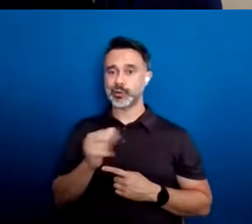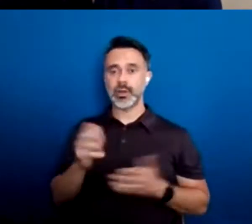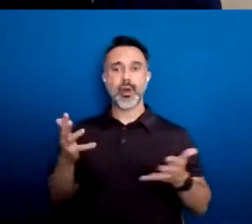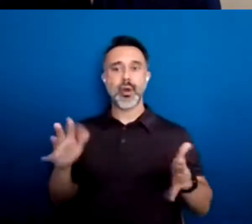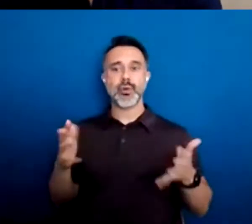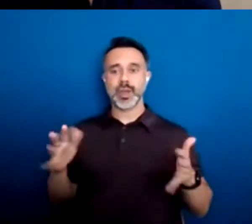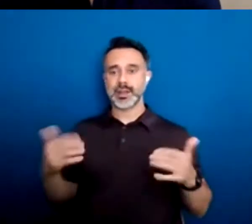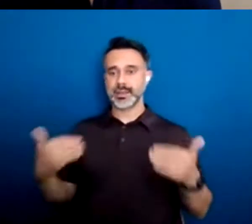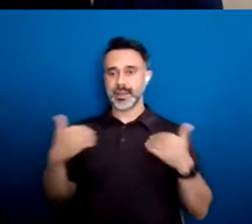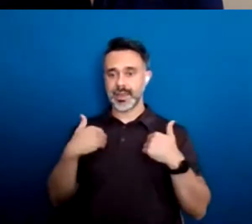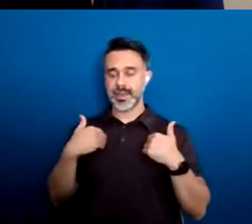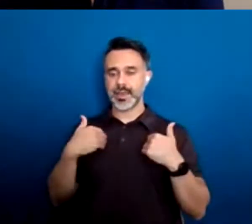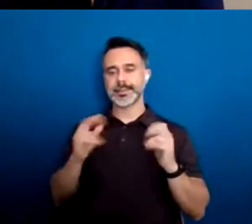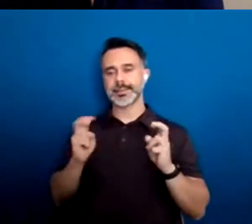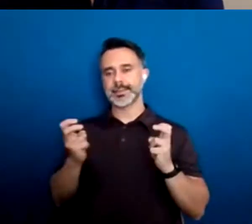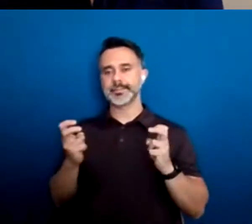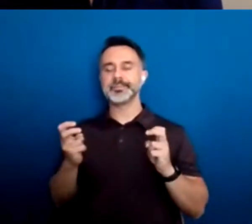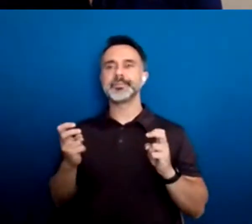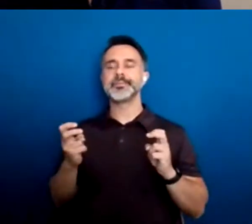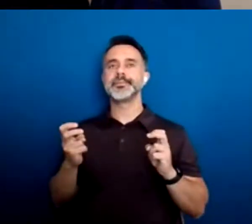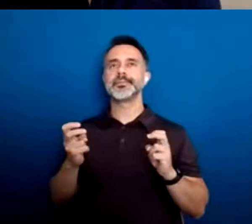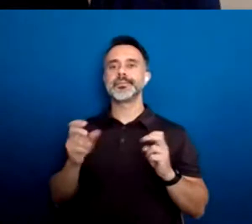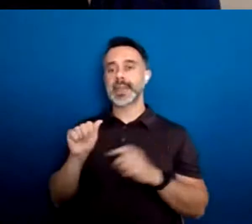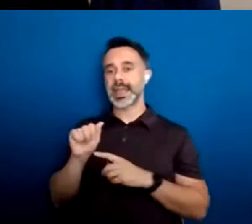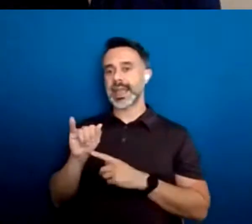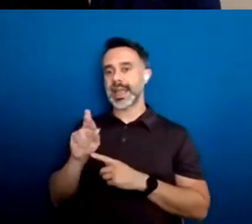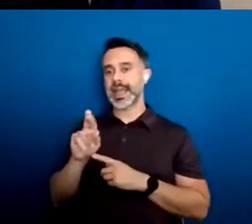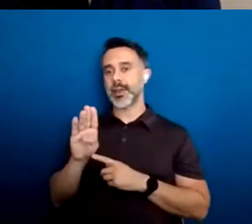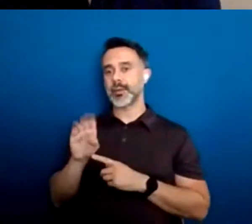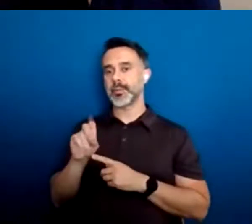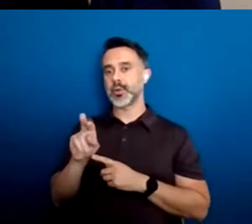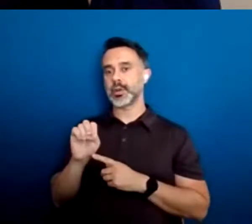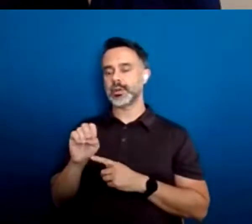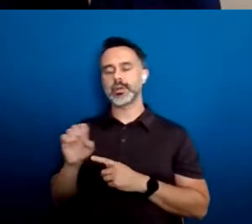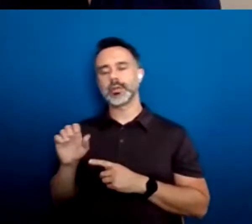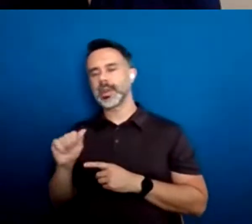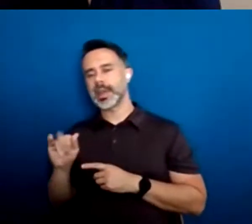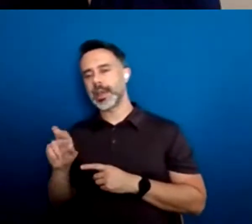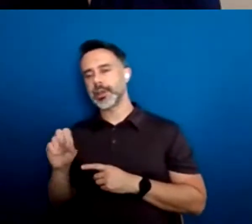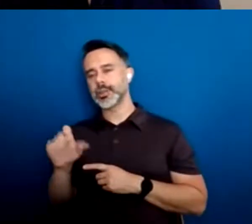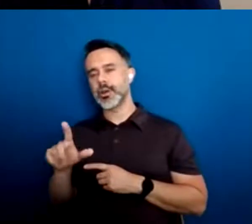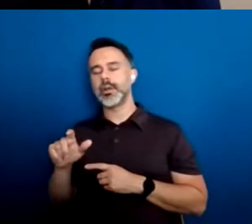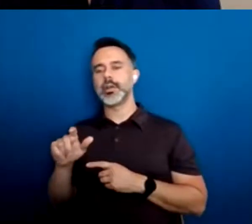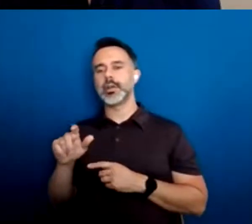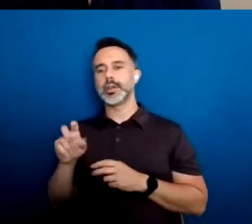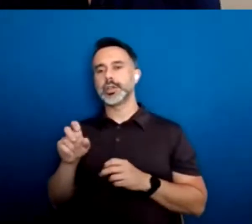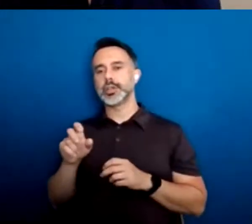what we call the airborne or aerosol transmissible